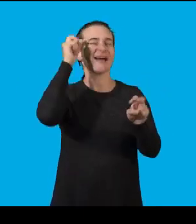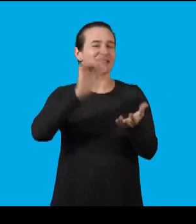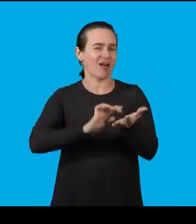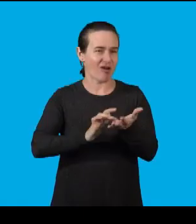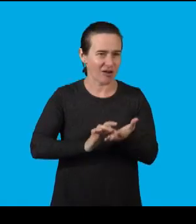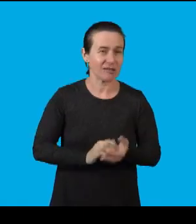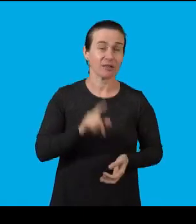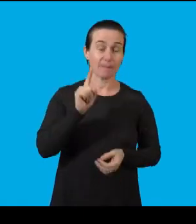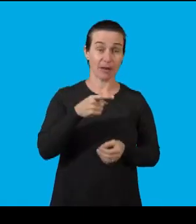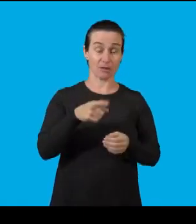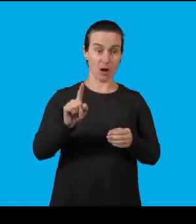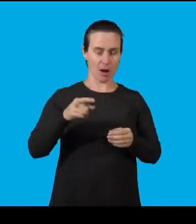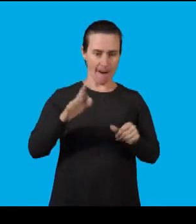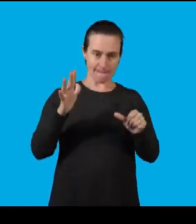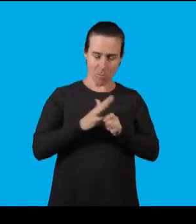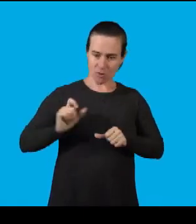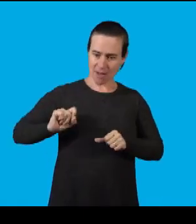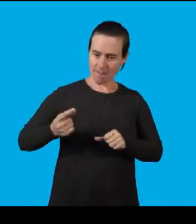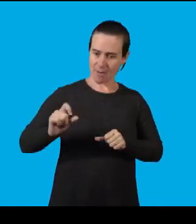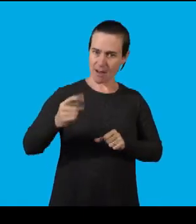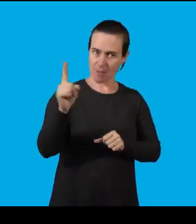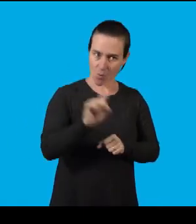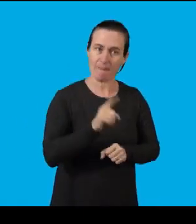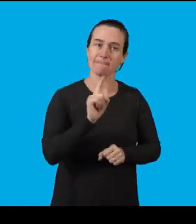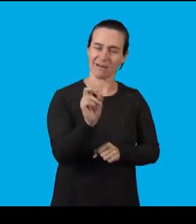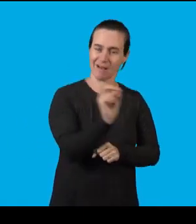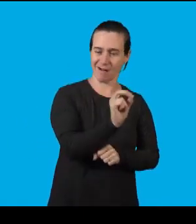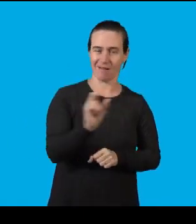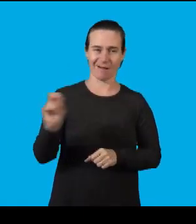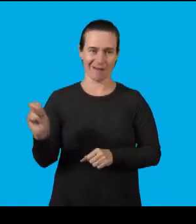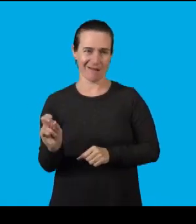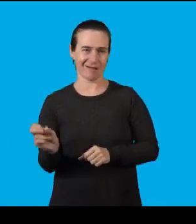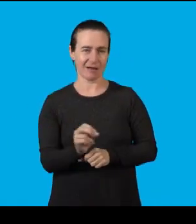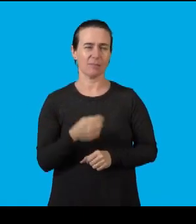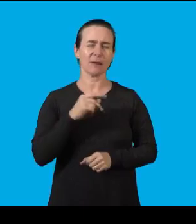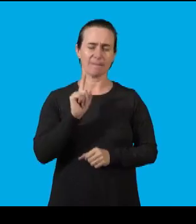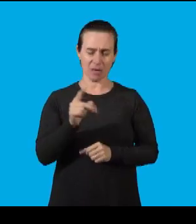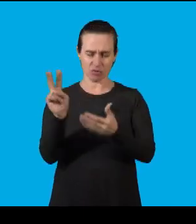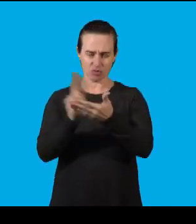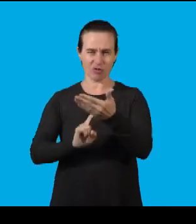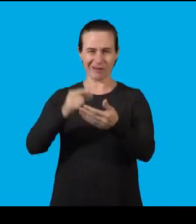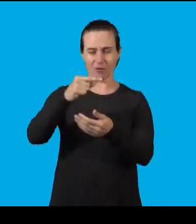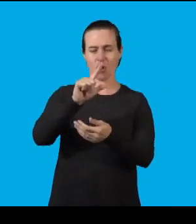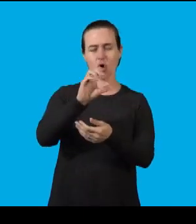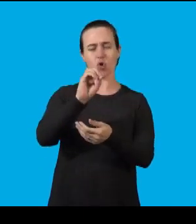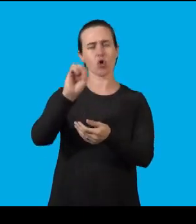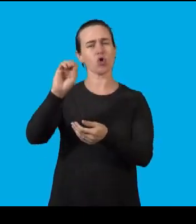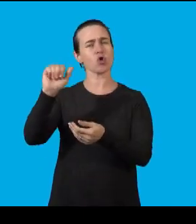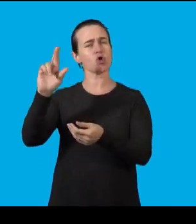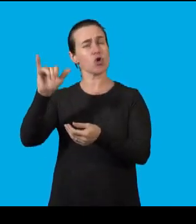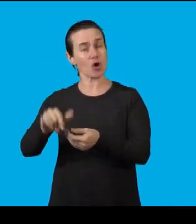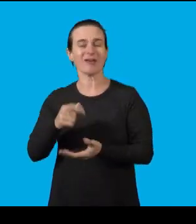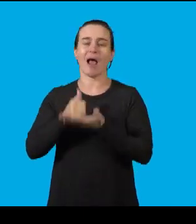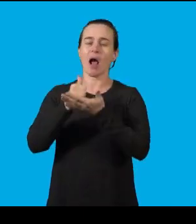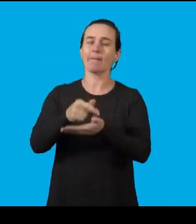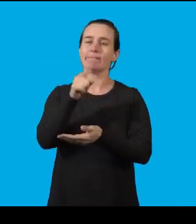You need to underline the key events and people. Read the glossary of terms to understand their meaning.